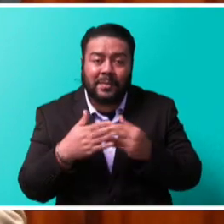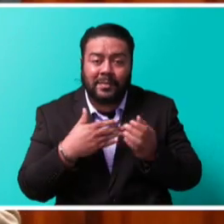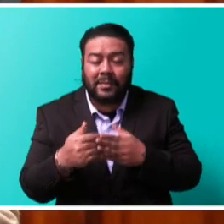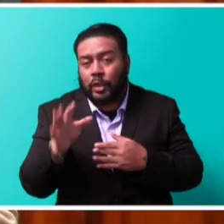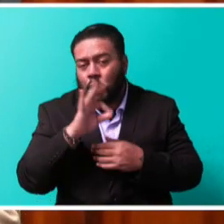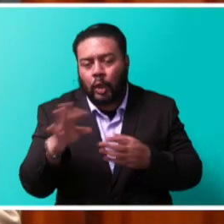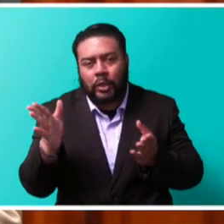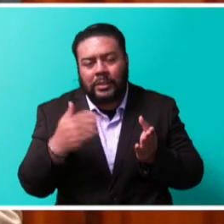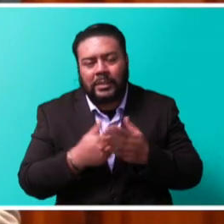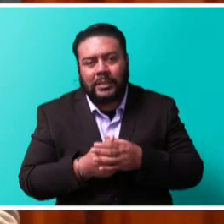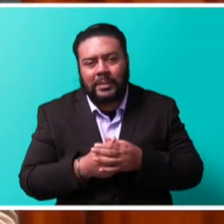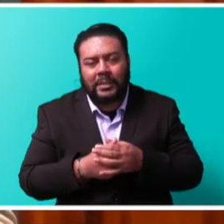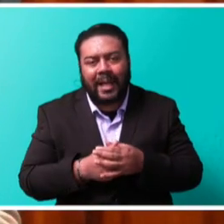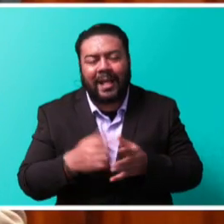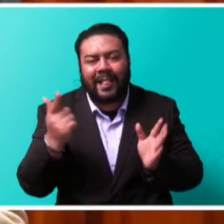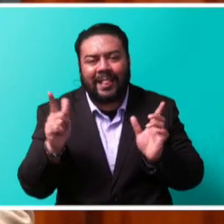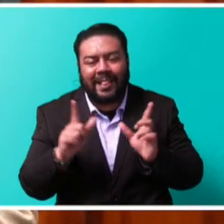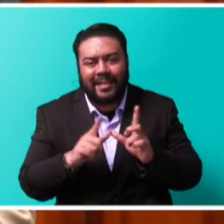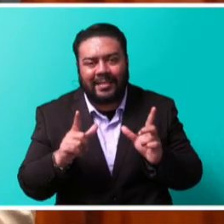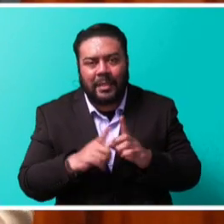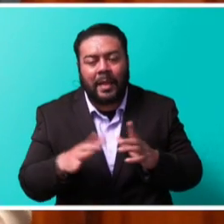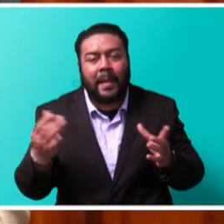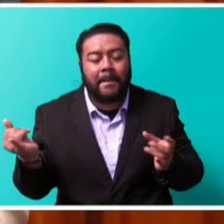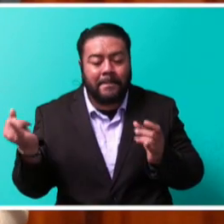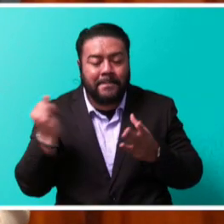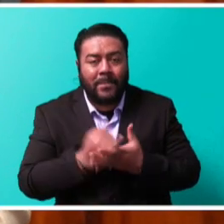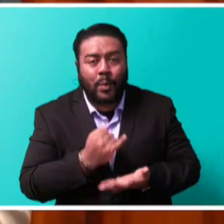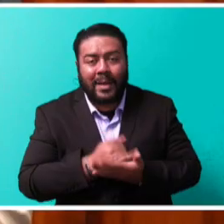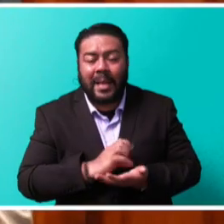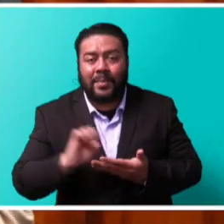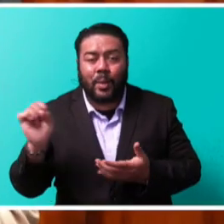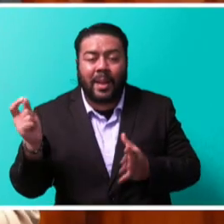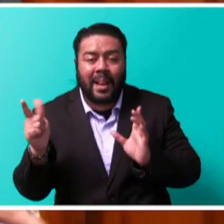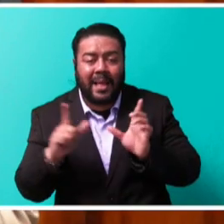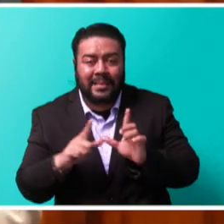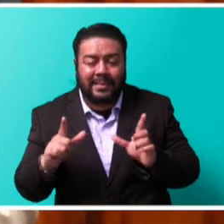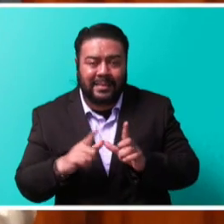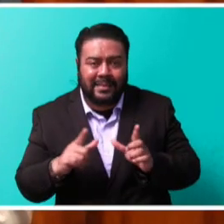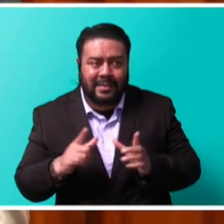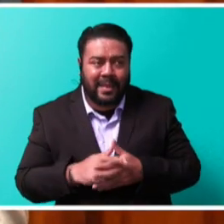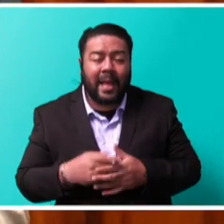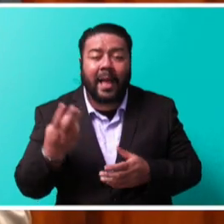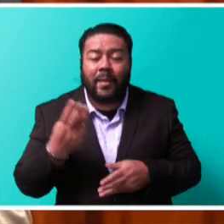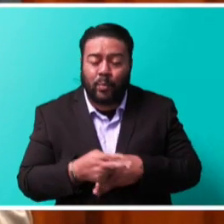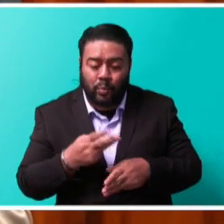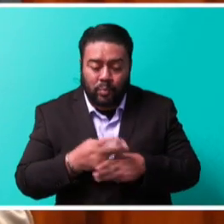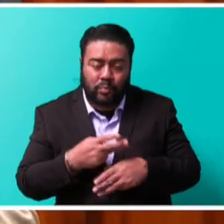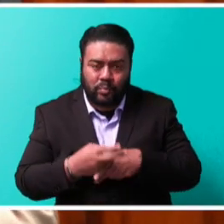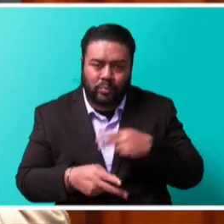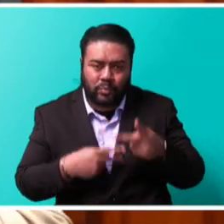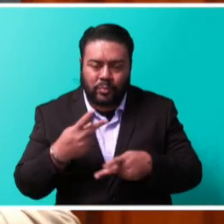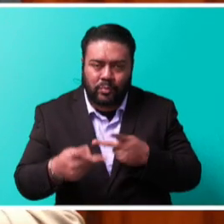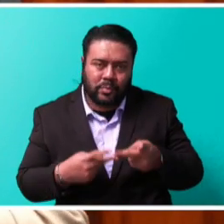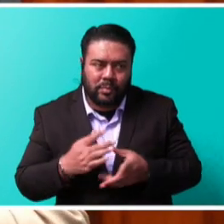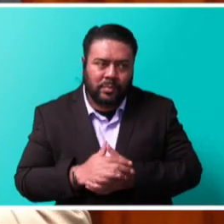non-timber forest products licenses, import and export licenses for forest products, and wood processing mill